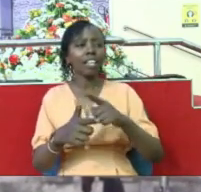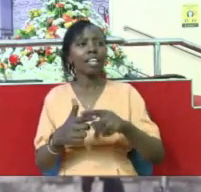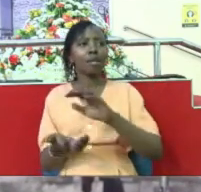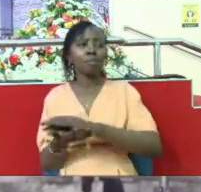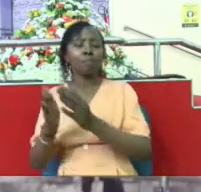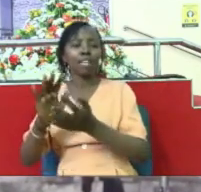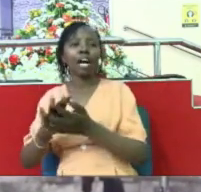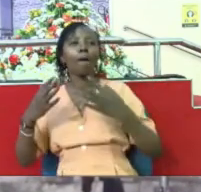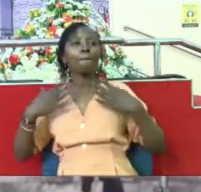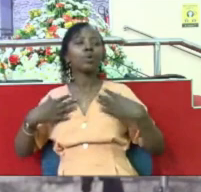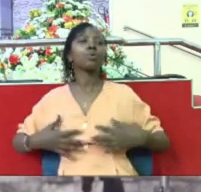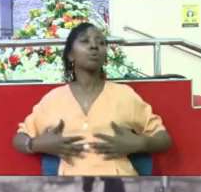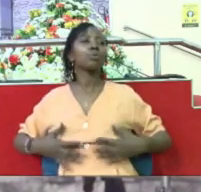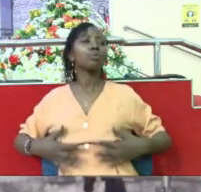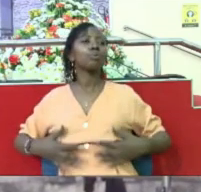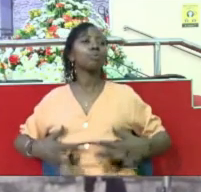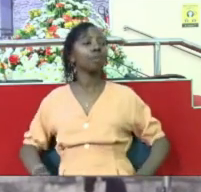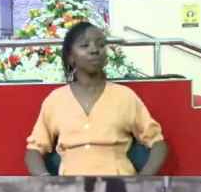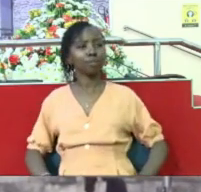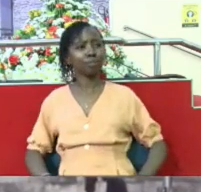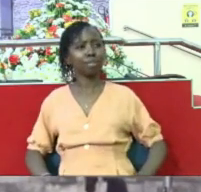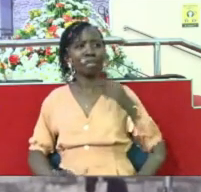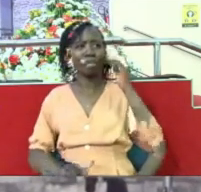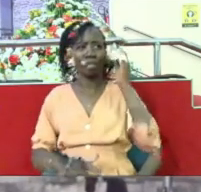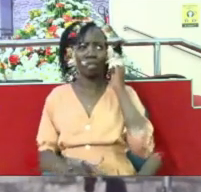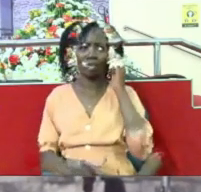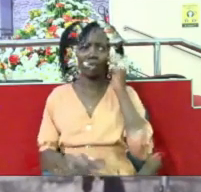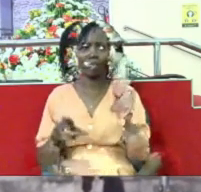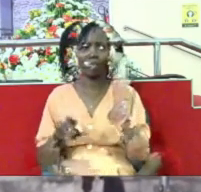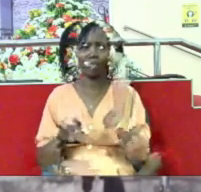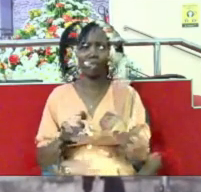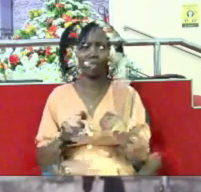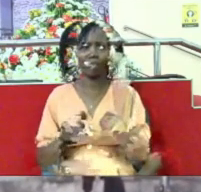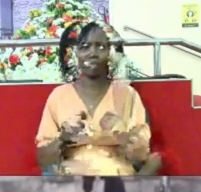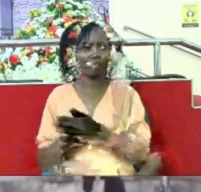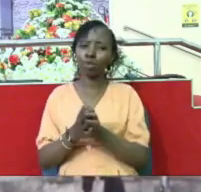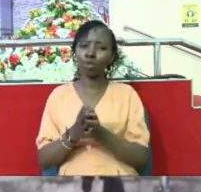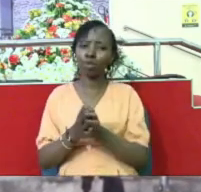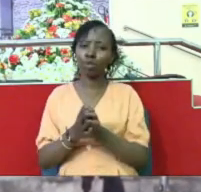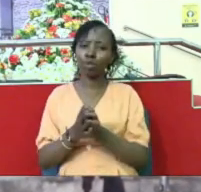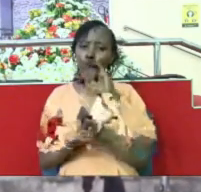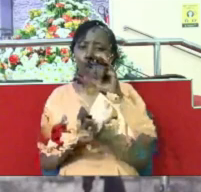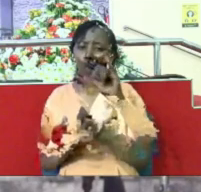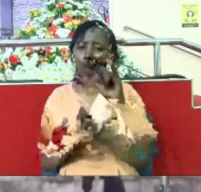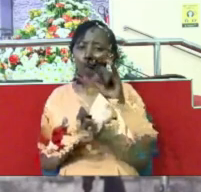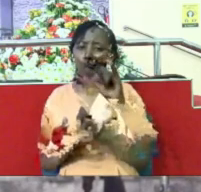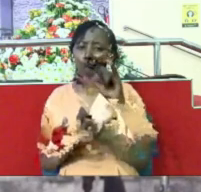incarnate. And you know, this is what I think John is saying in John 3:16. When he said, God